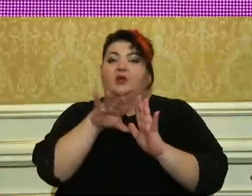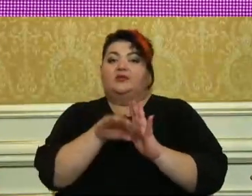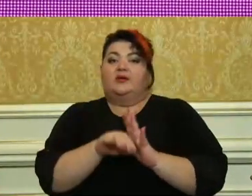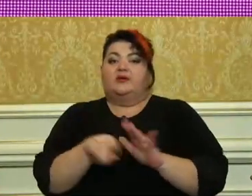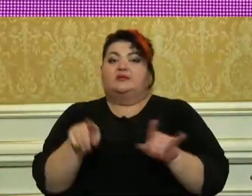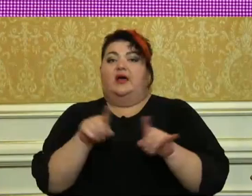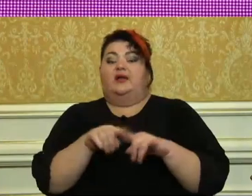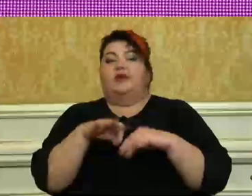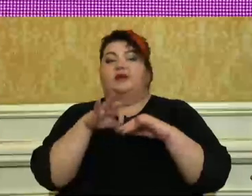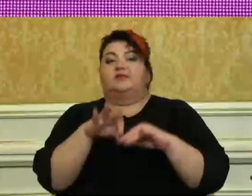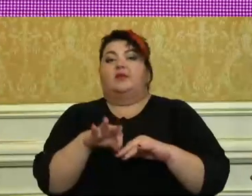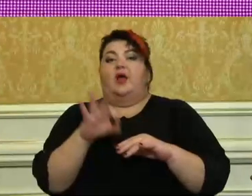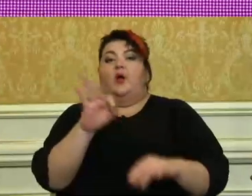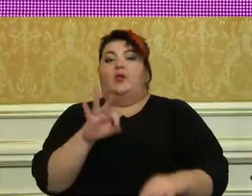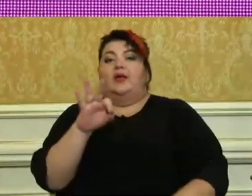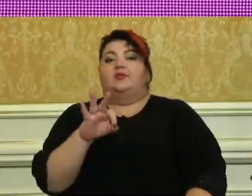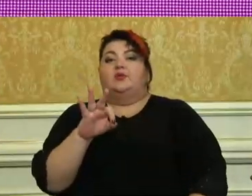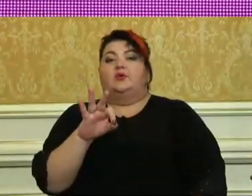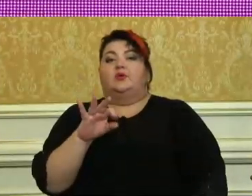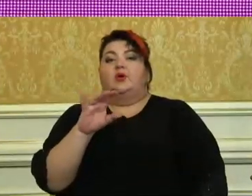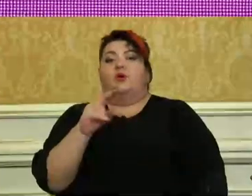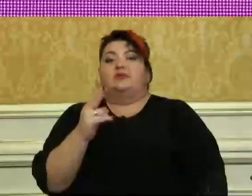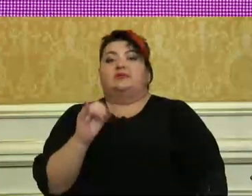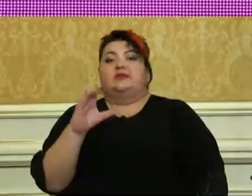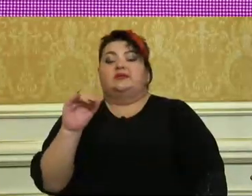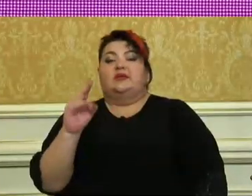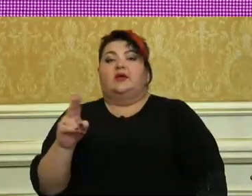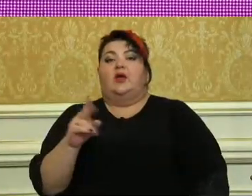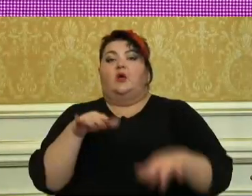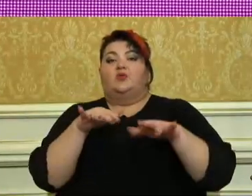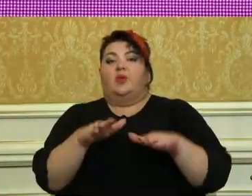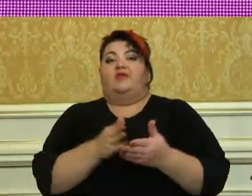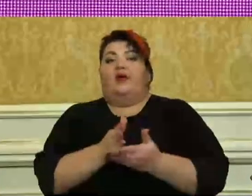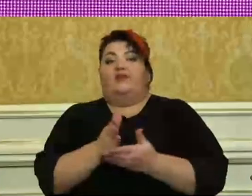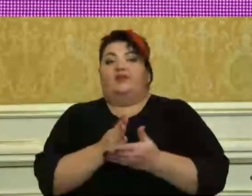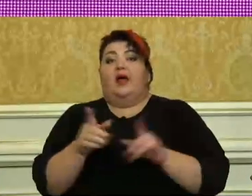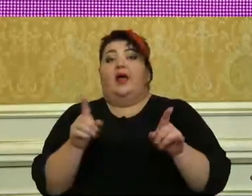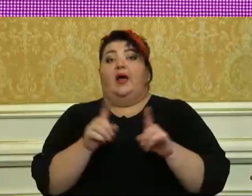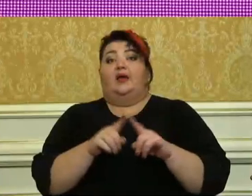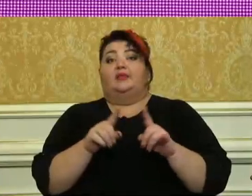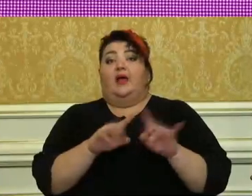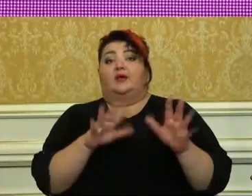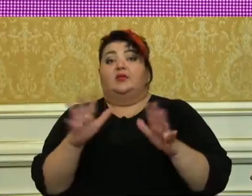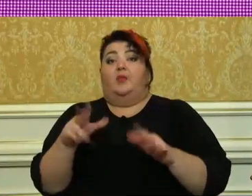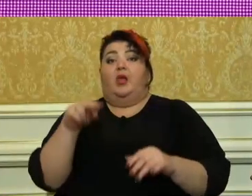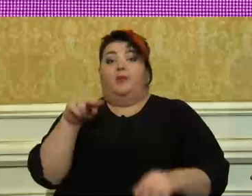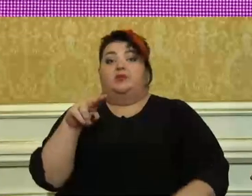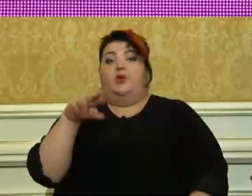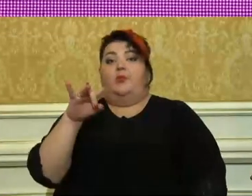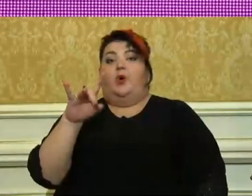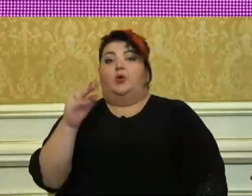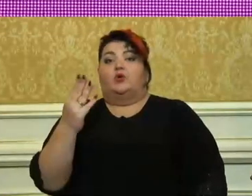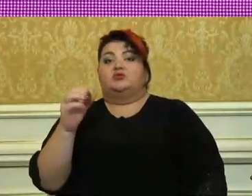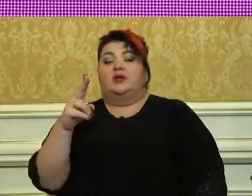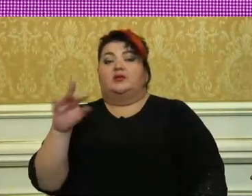Minister for Integration. This is the case with Irina Fris, who is the minister in veteran cases. Actually, it's also the case even with